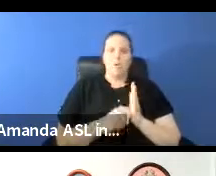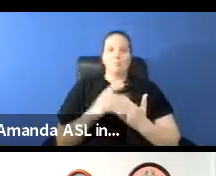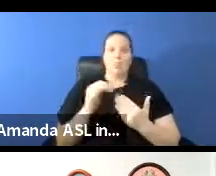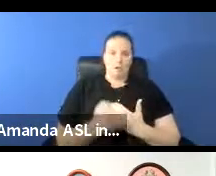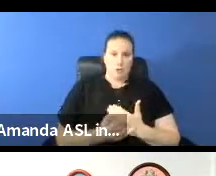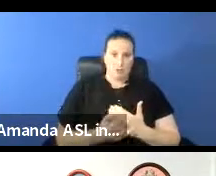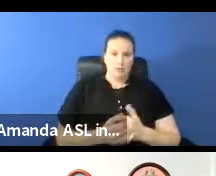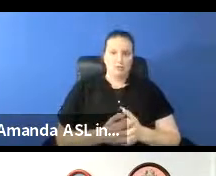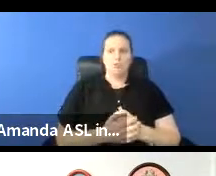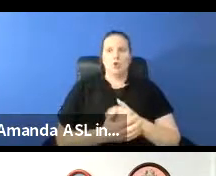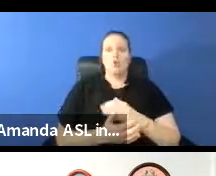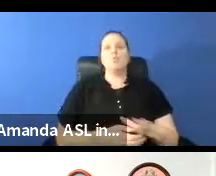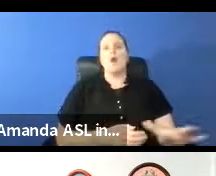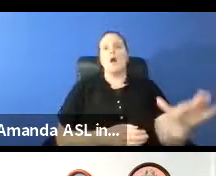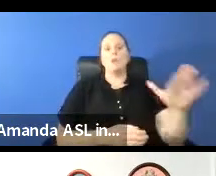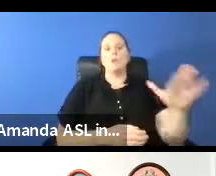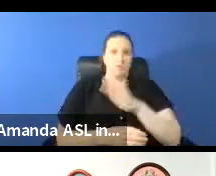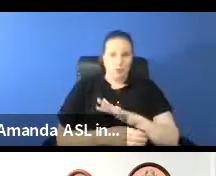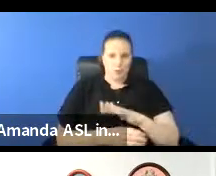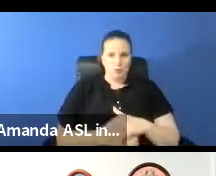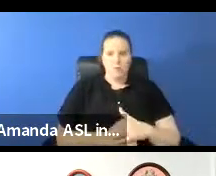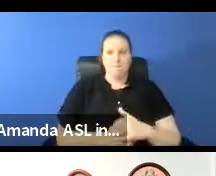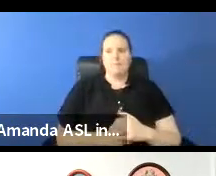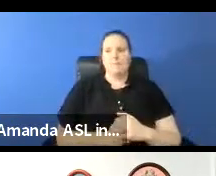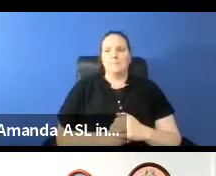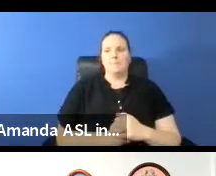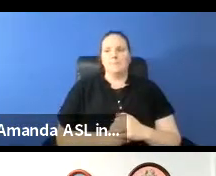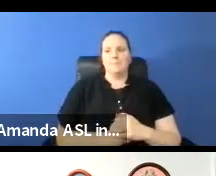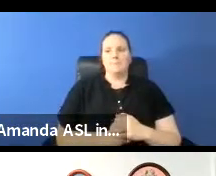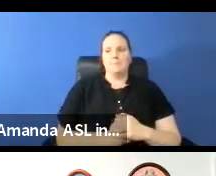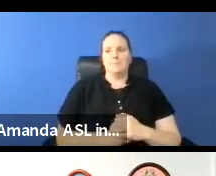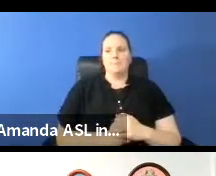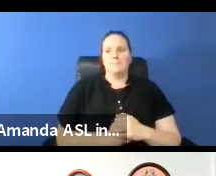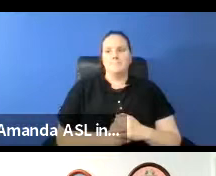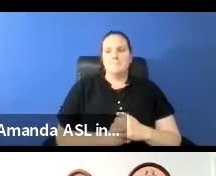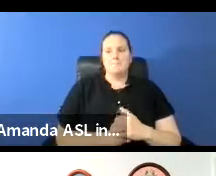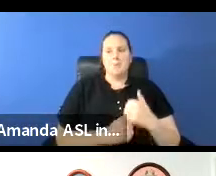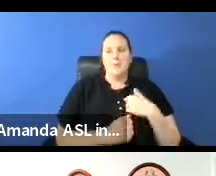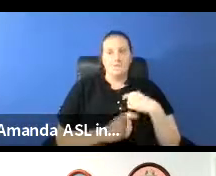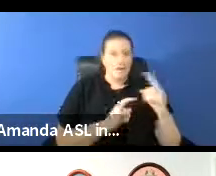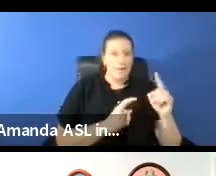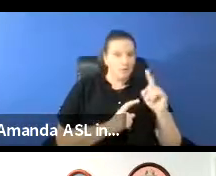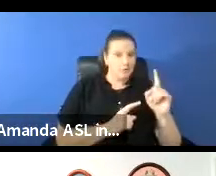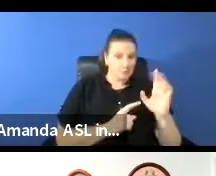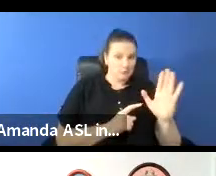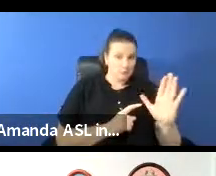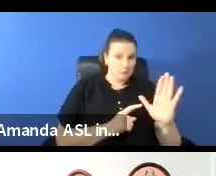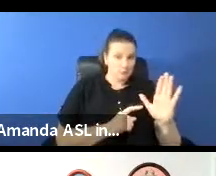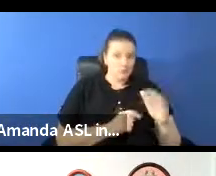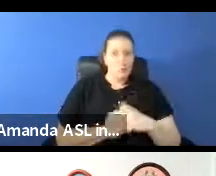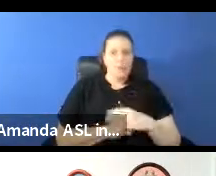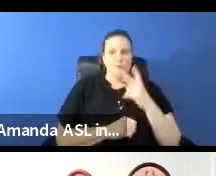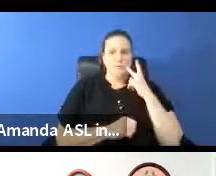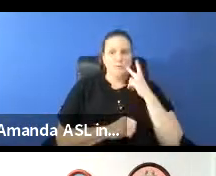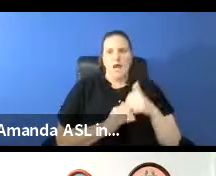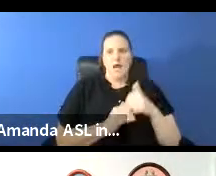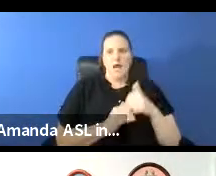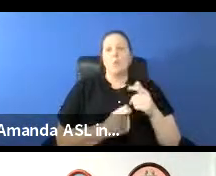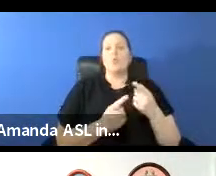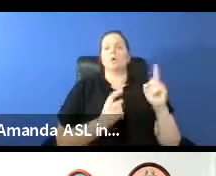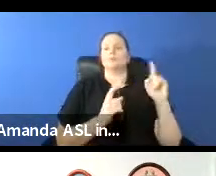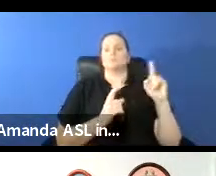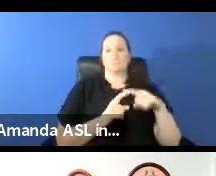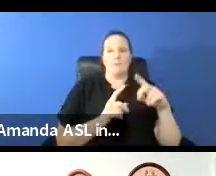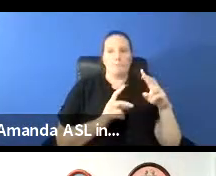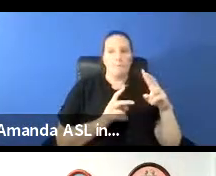projects across the country. So we've been having that conversation. We're going to see how it works out, but we